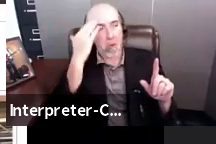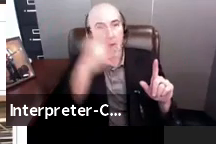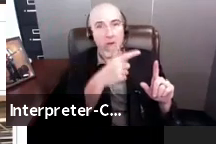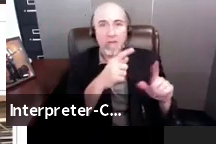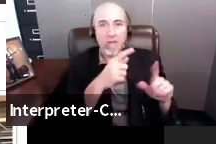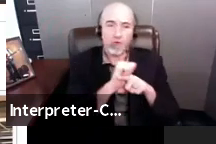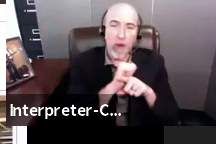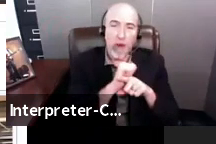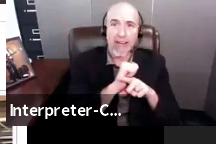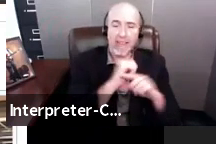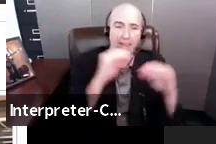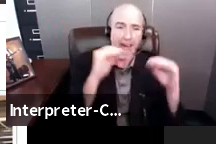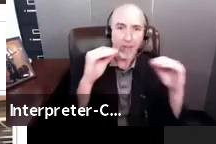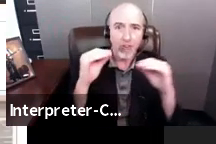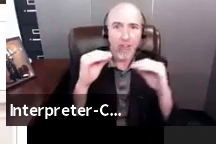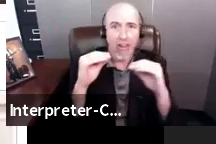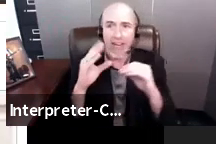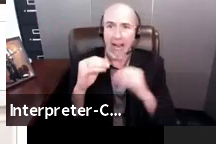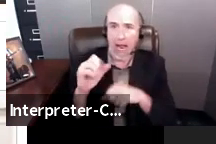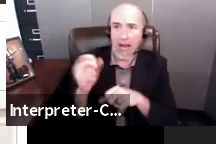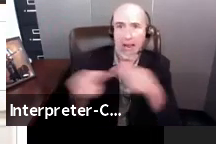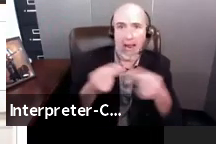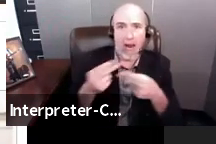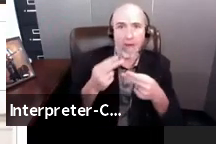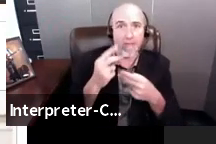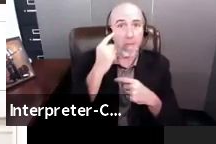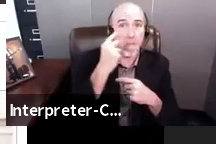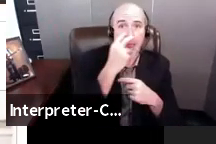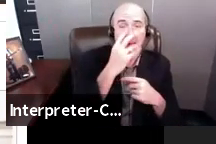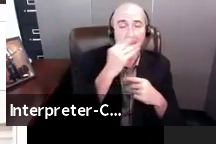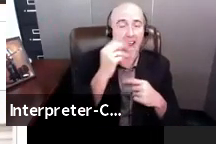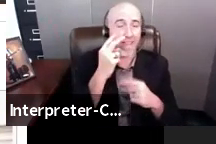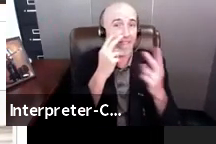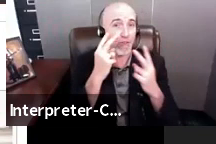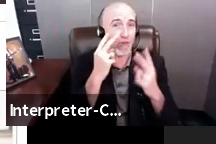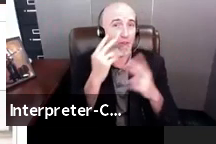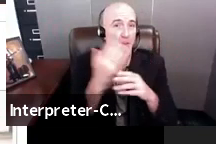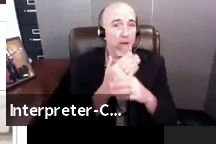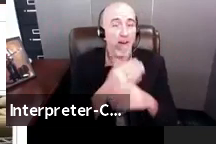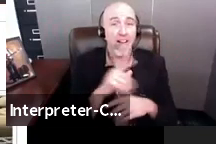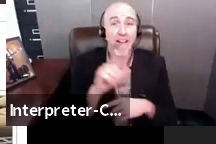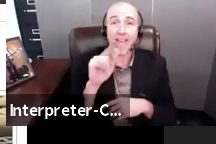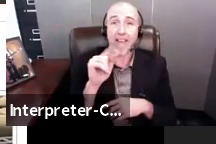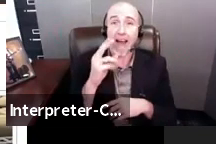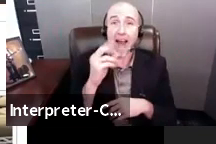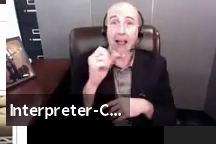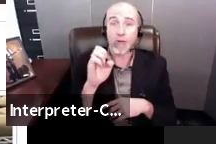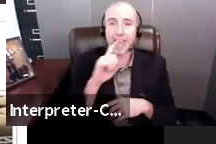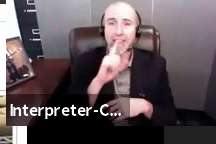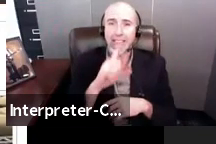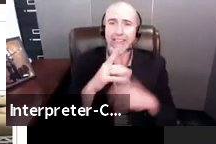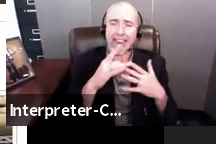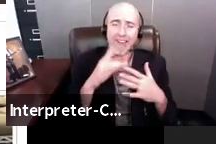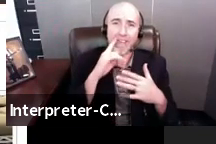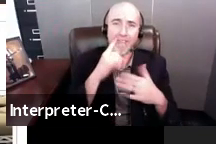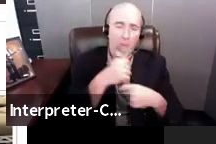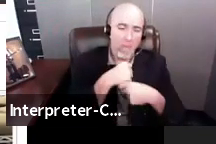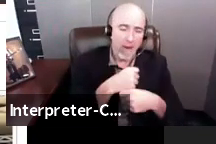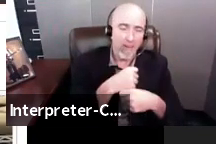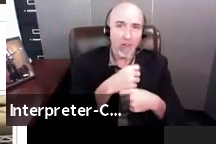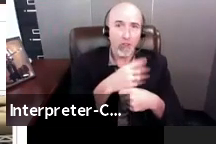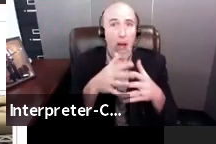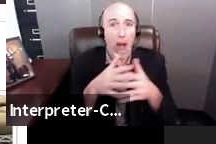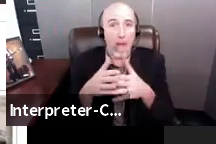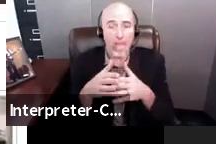and employing the blind and visually impaired. The Lighthouse is a leader in manufacturing American-made products to support our